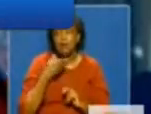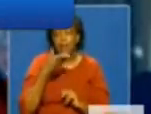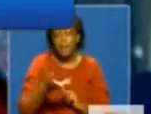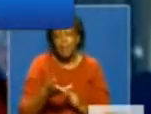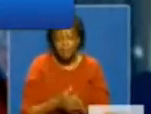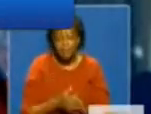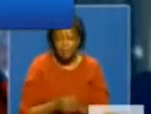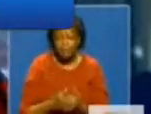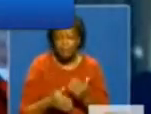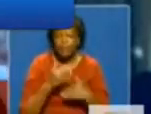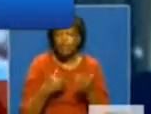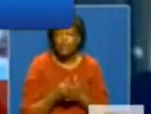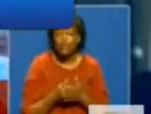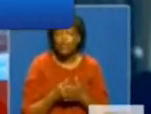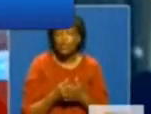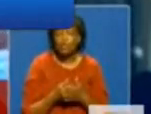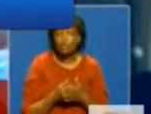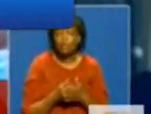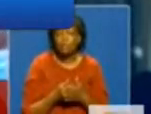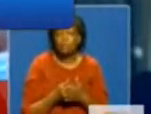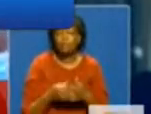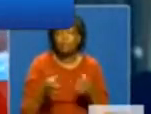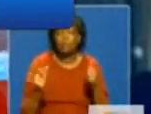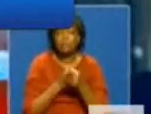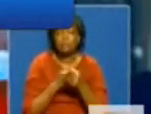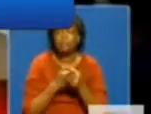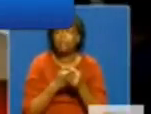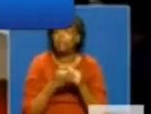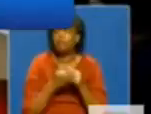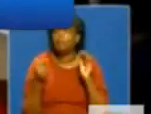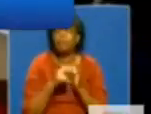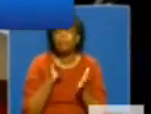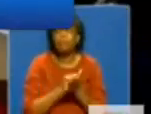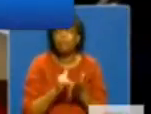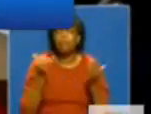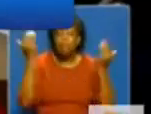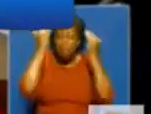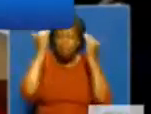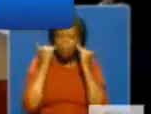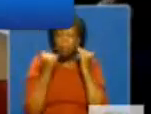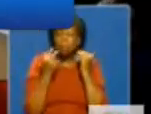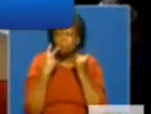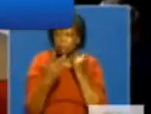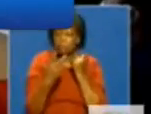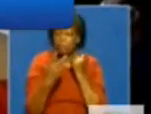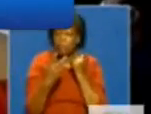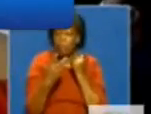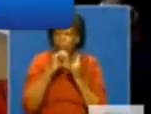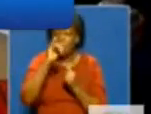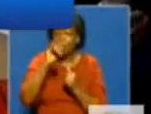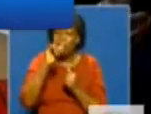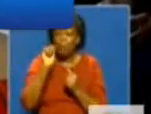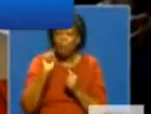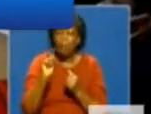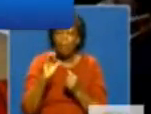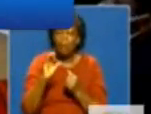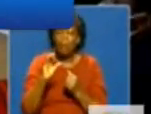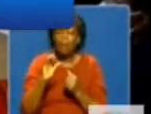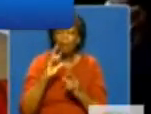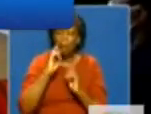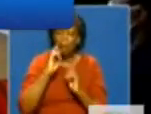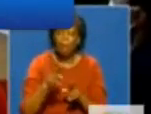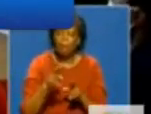on all 8 material points that the court found on, the JLAC report found to the